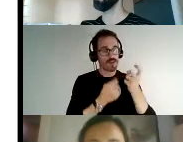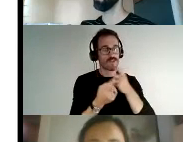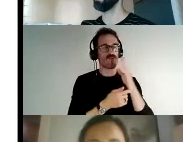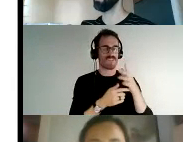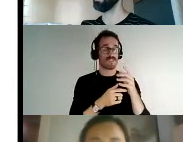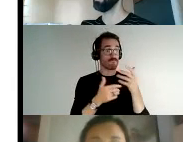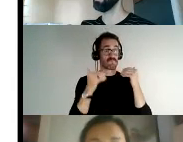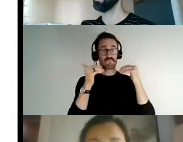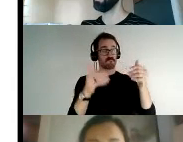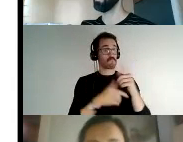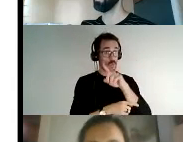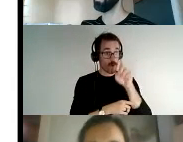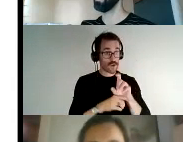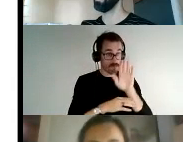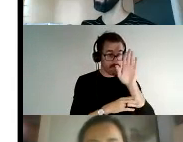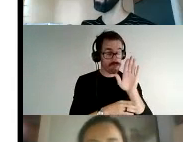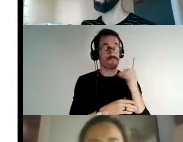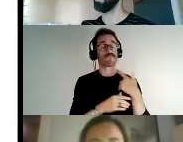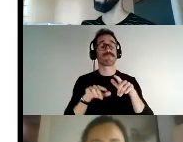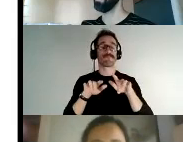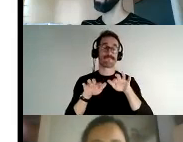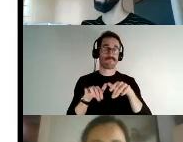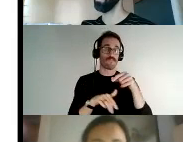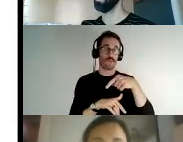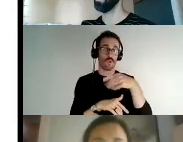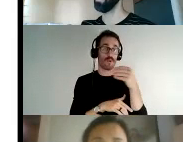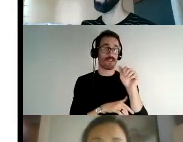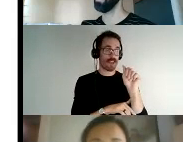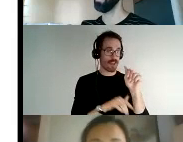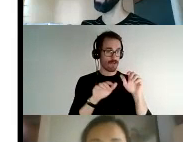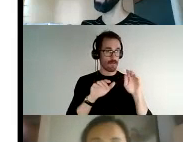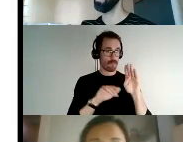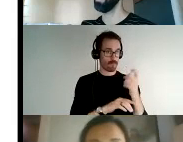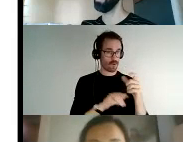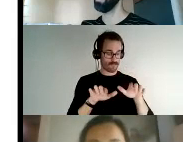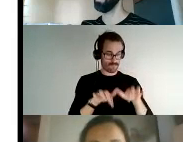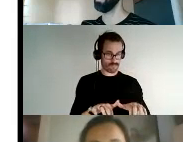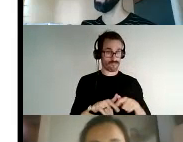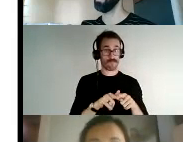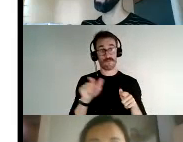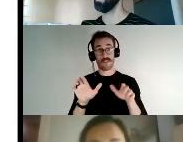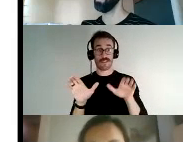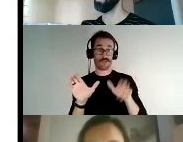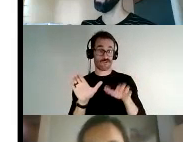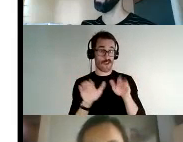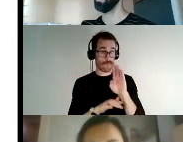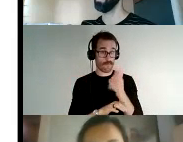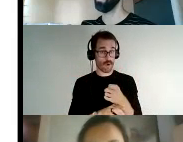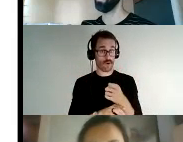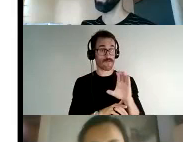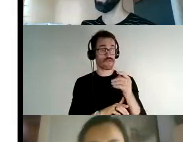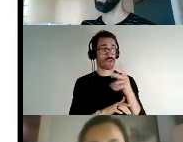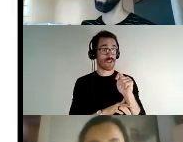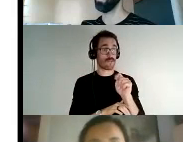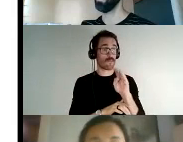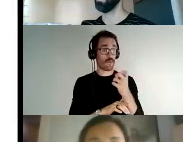in your questions in the Q&A box. The chat box you can use to post any comments or insights that you want to share with